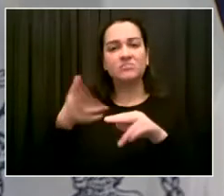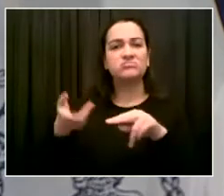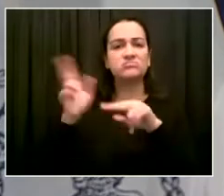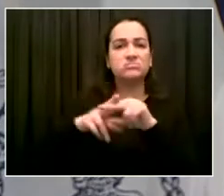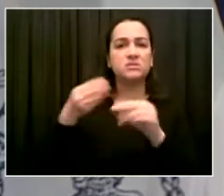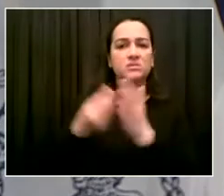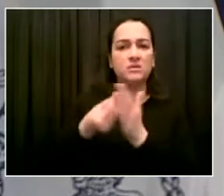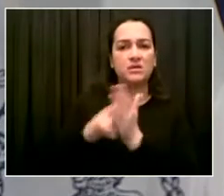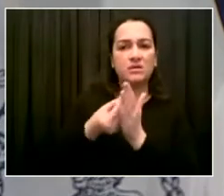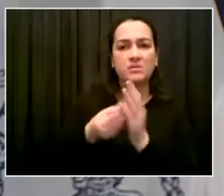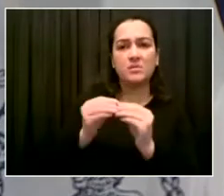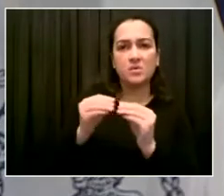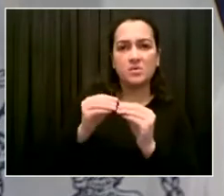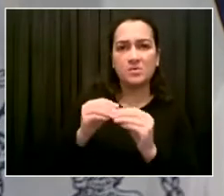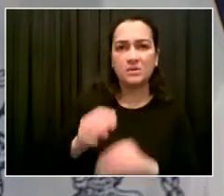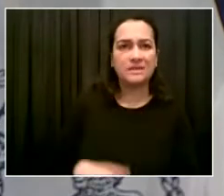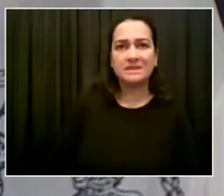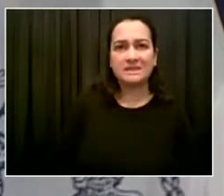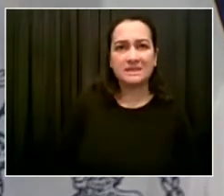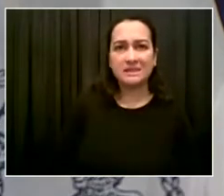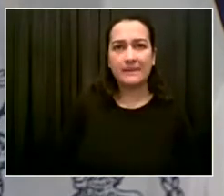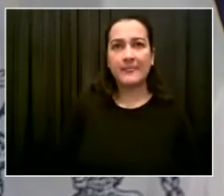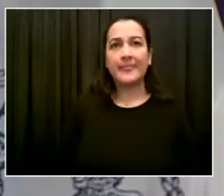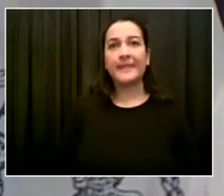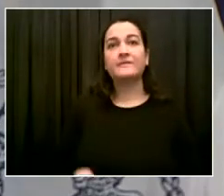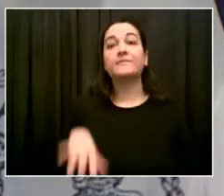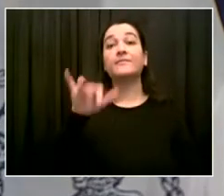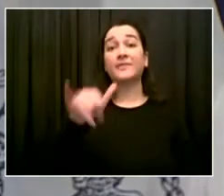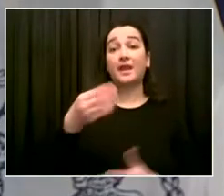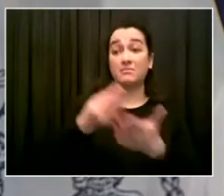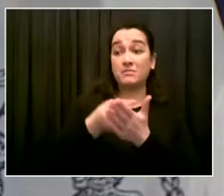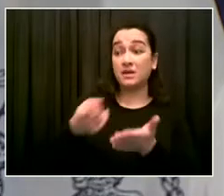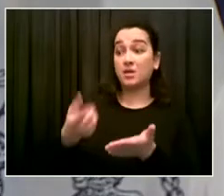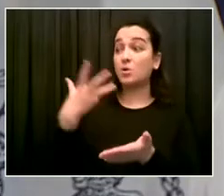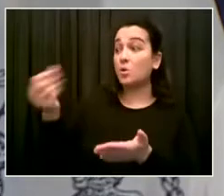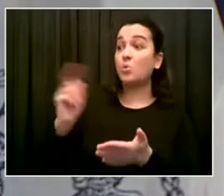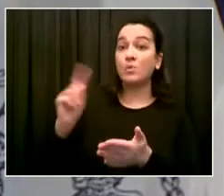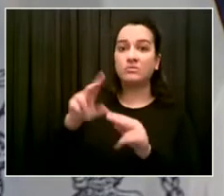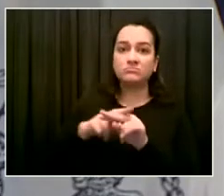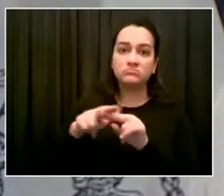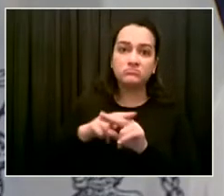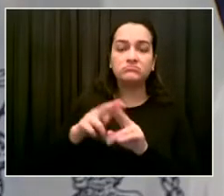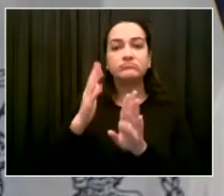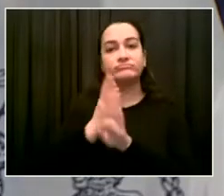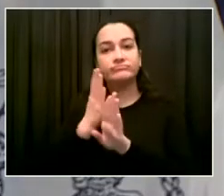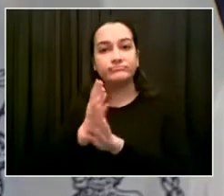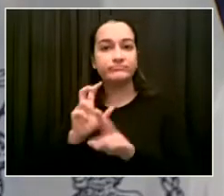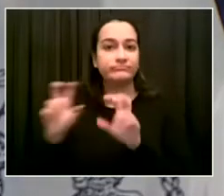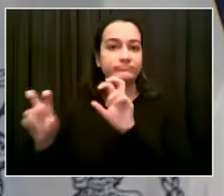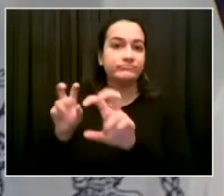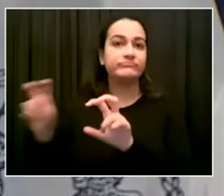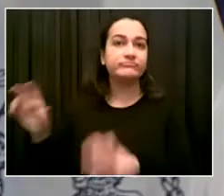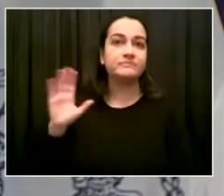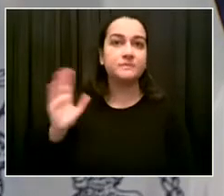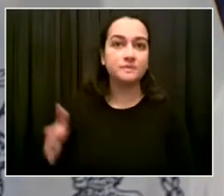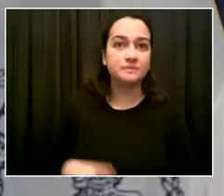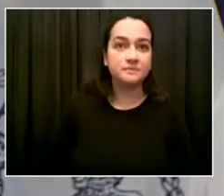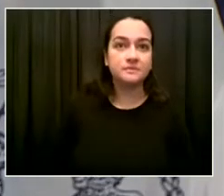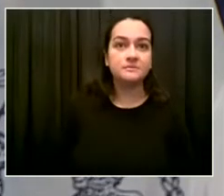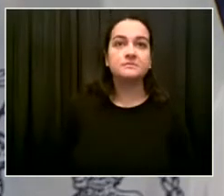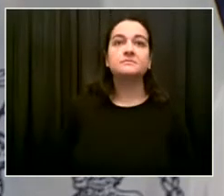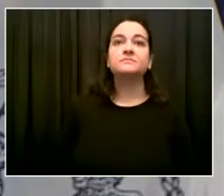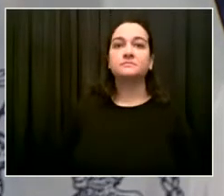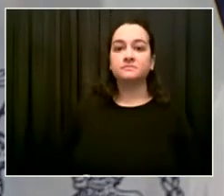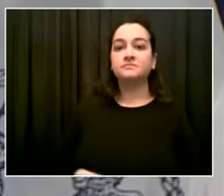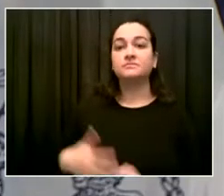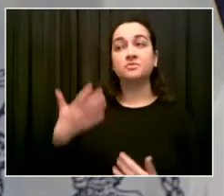this is really good news. I want to thank President Biden. I want to thank Secretary Pete Buttigieg. I spoke to Secretary Buttigieg a